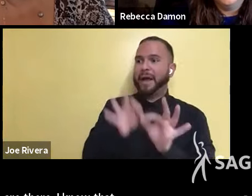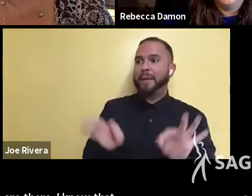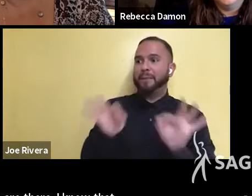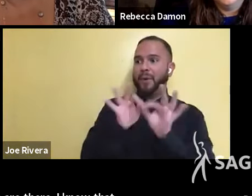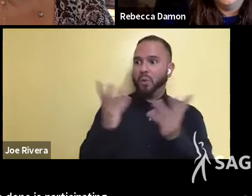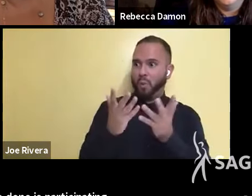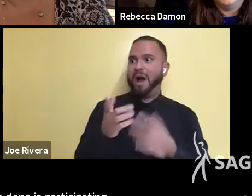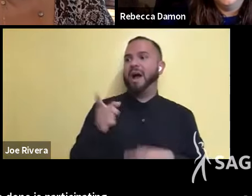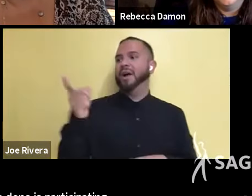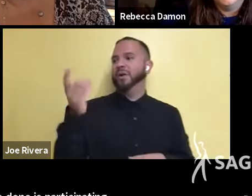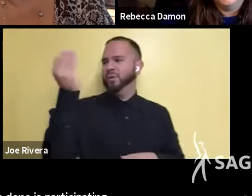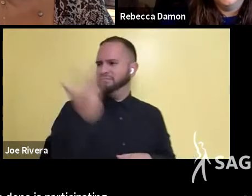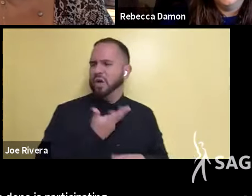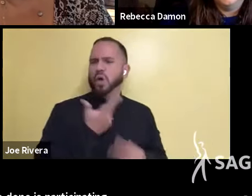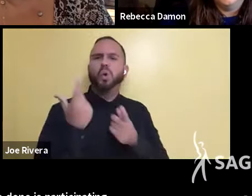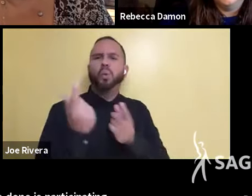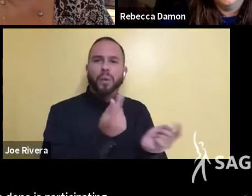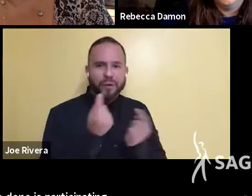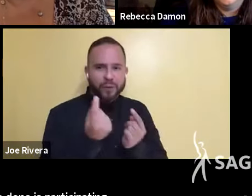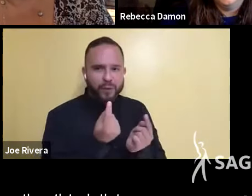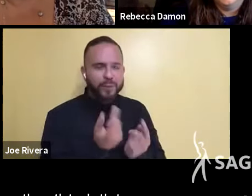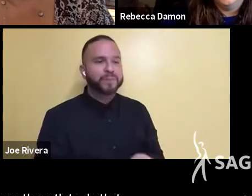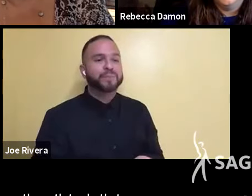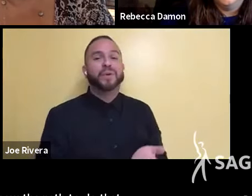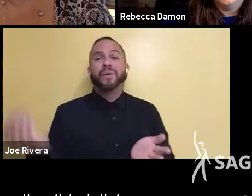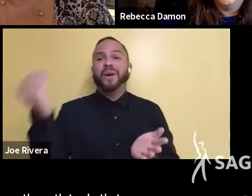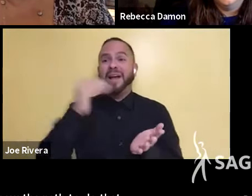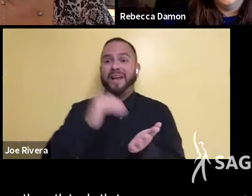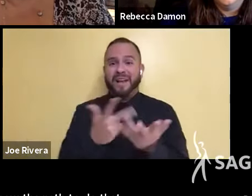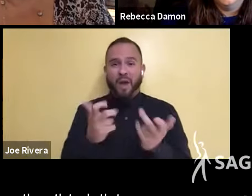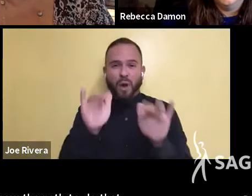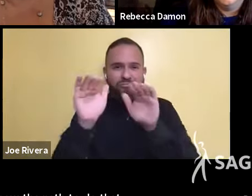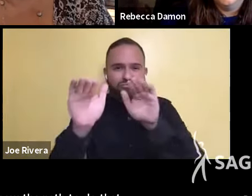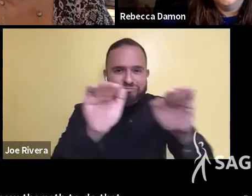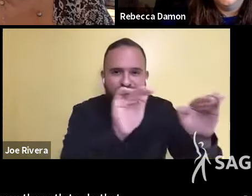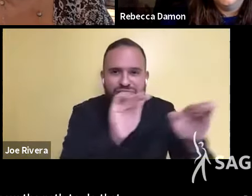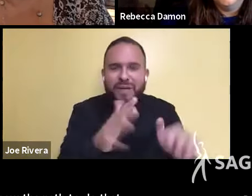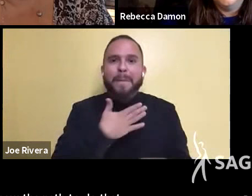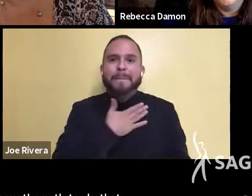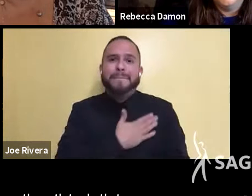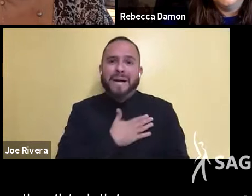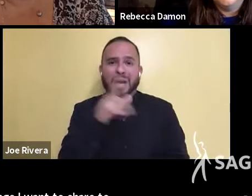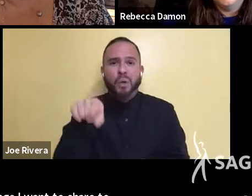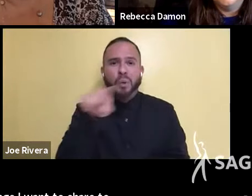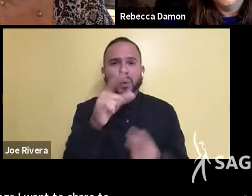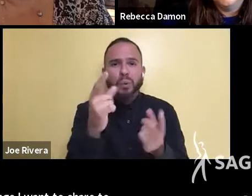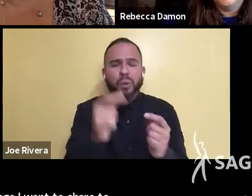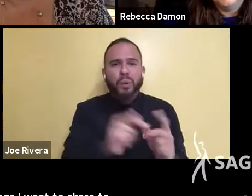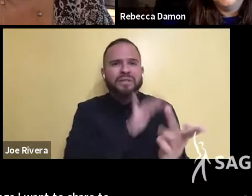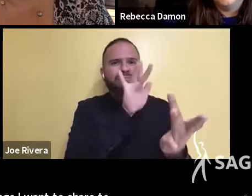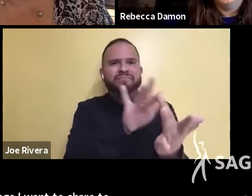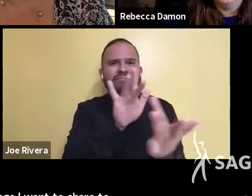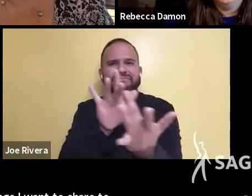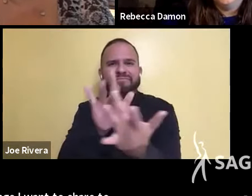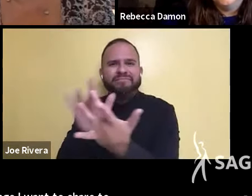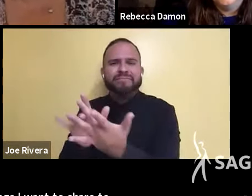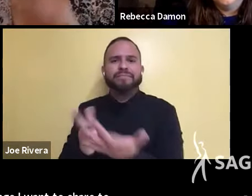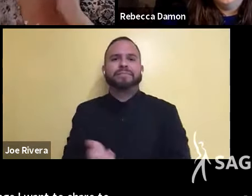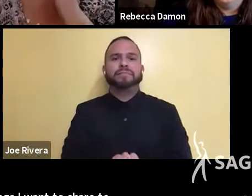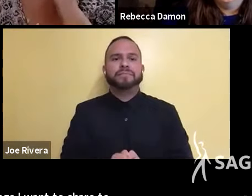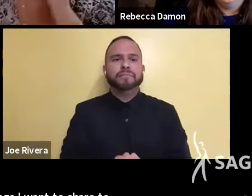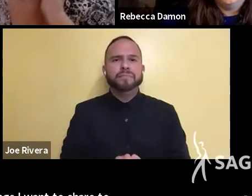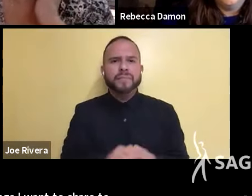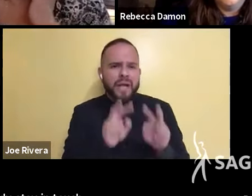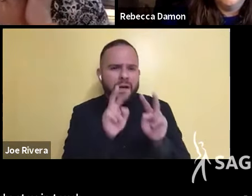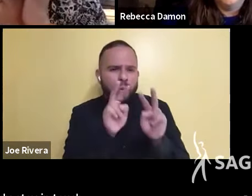to share to remind everybody, stay in touch with the acts that we're looking to pass, the legislation.